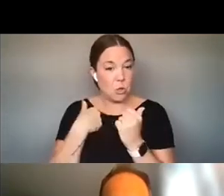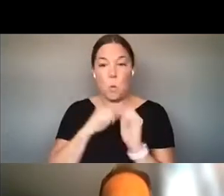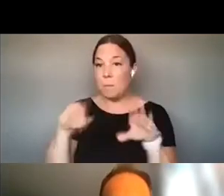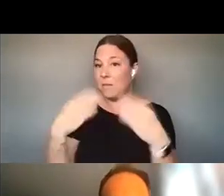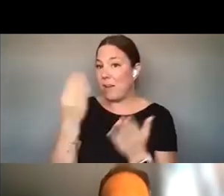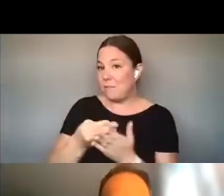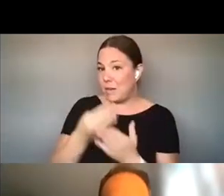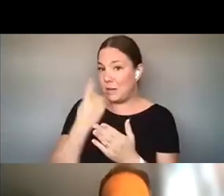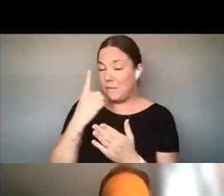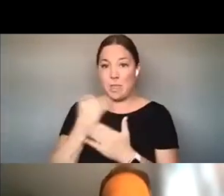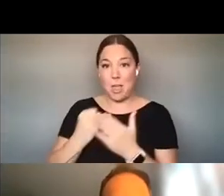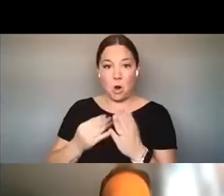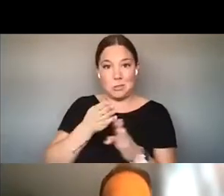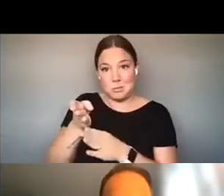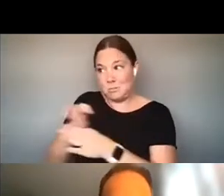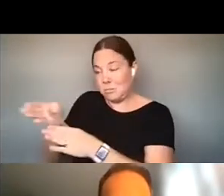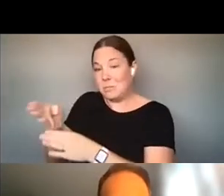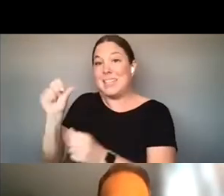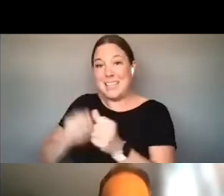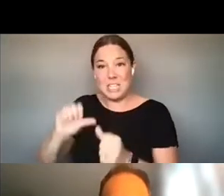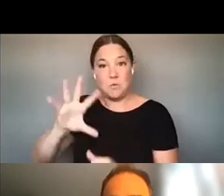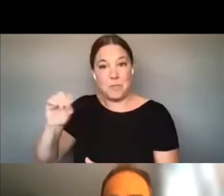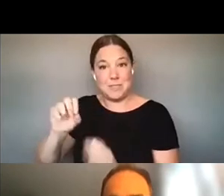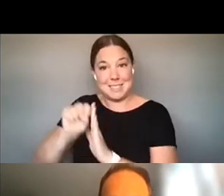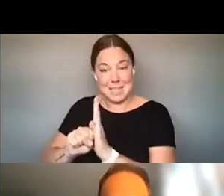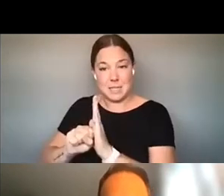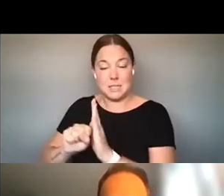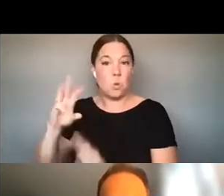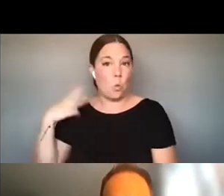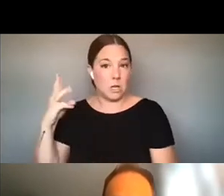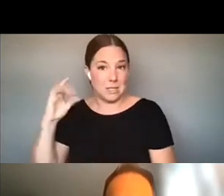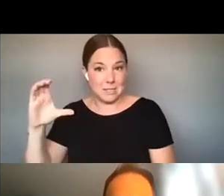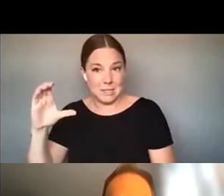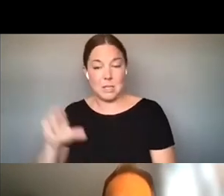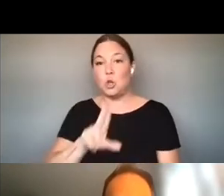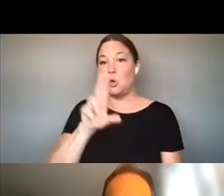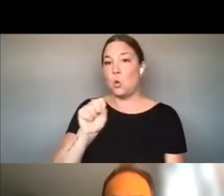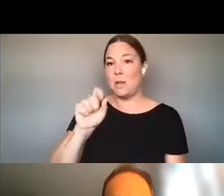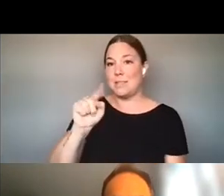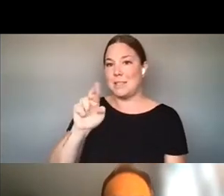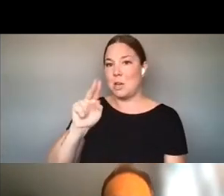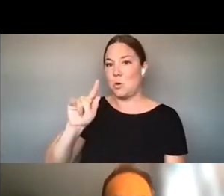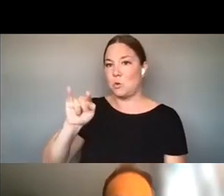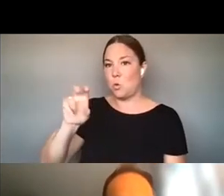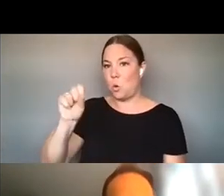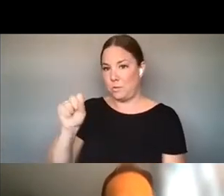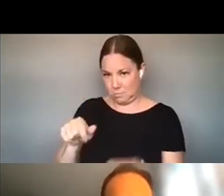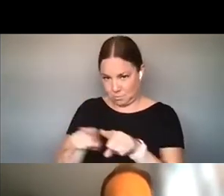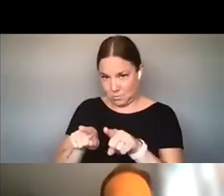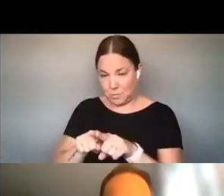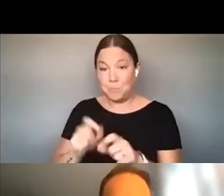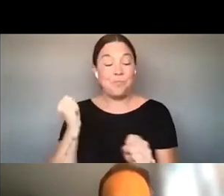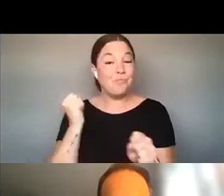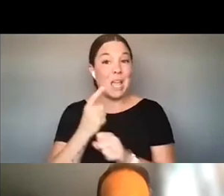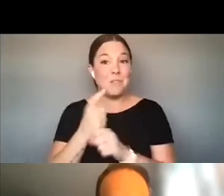the arts in all 50 states, Washington, D.C., and U.S. territories. Each year, we award thousands